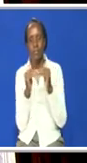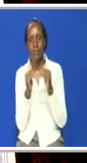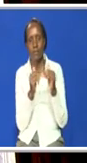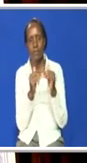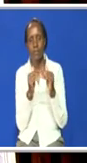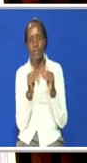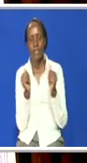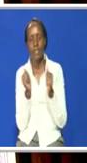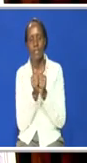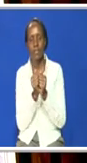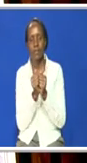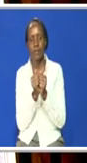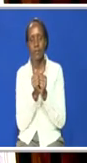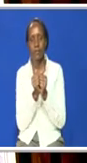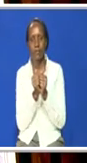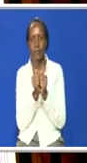4 plus 1 plus 5 is equals to 10.